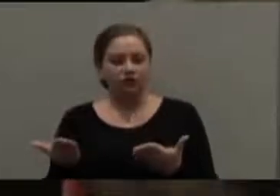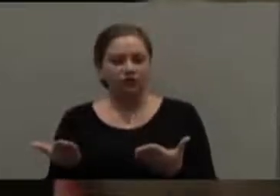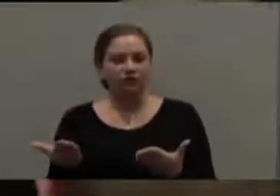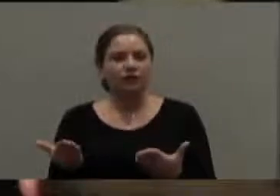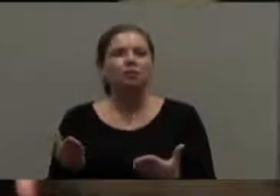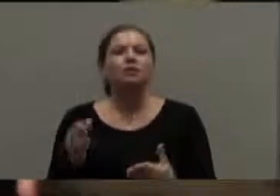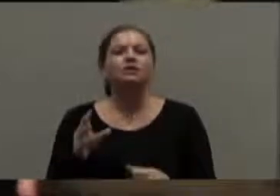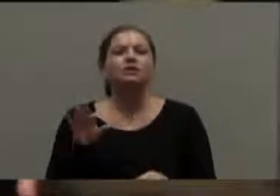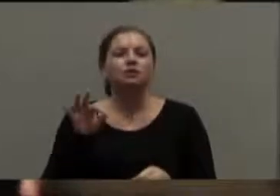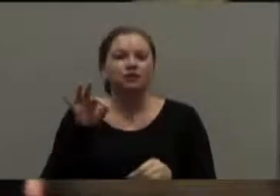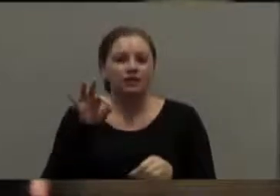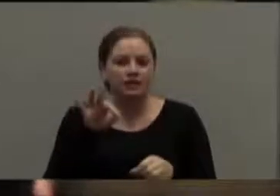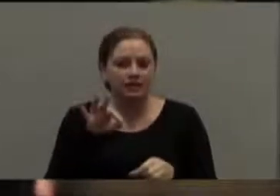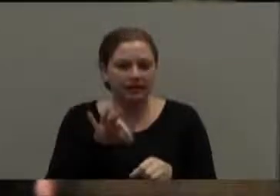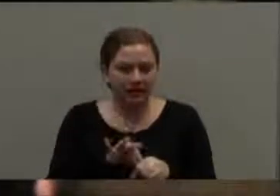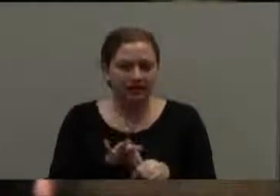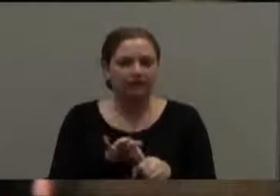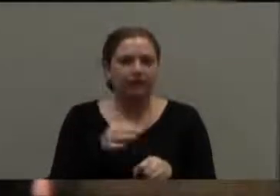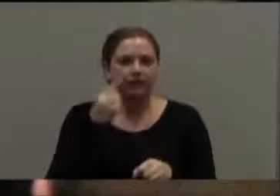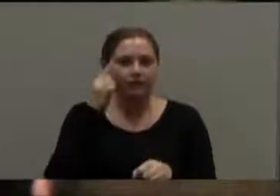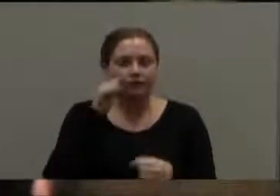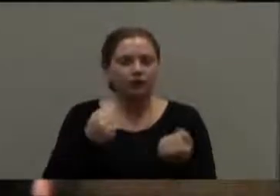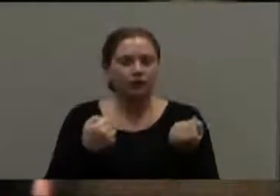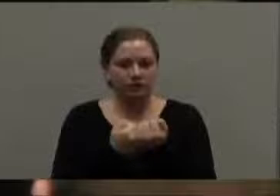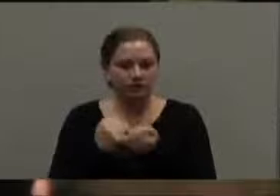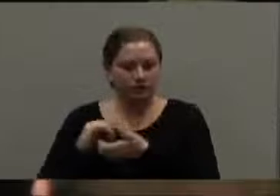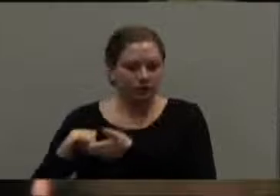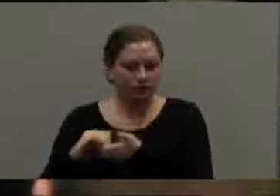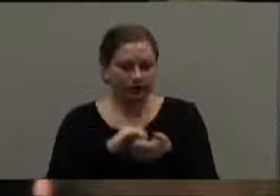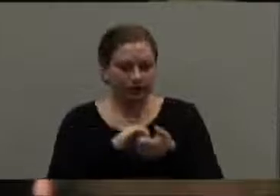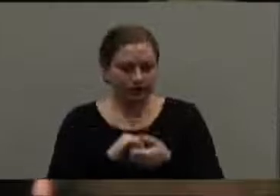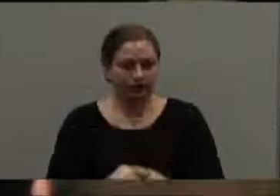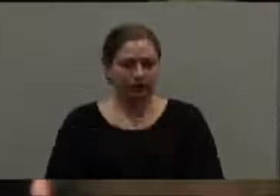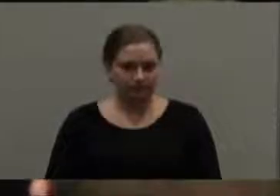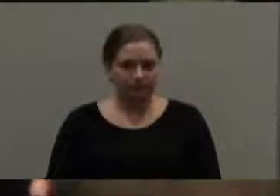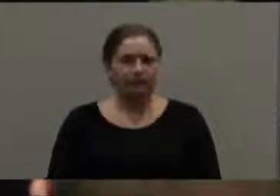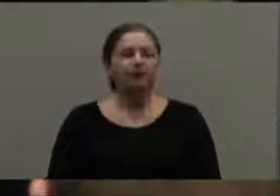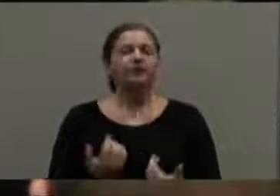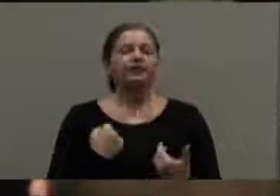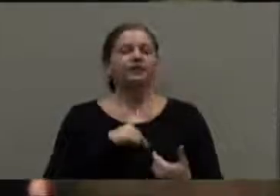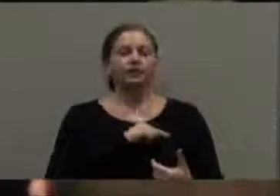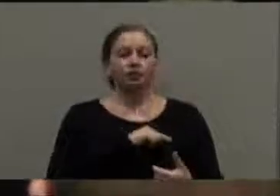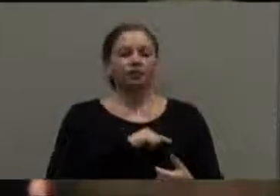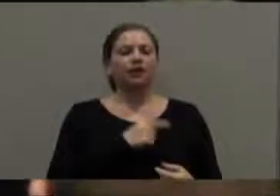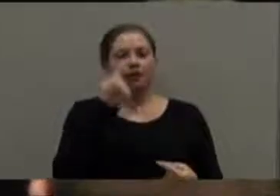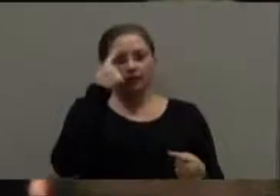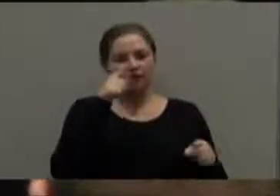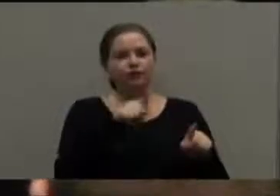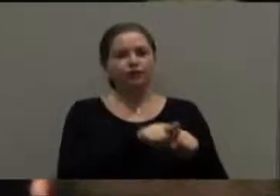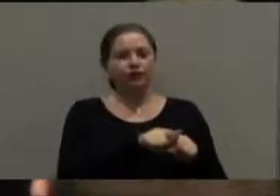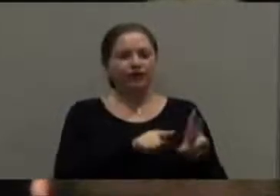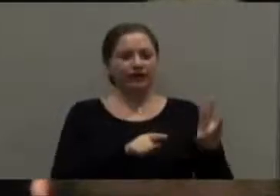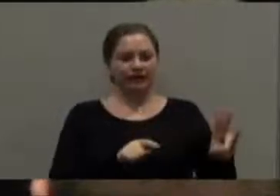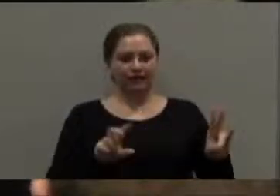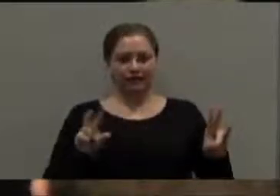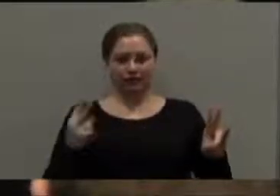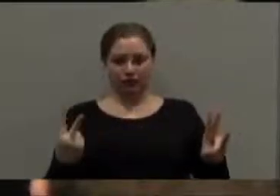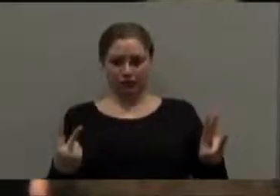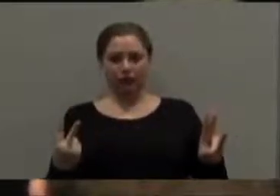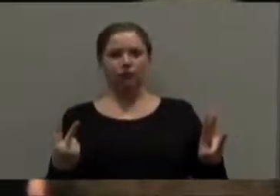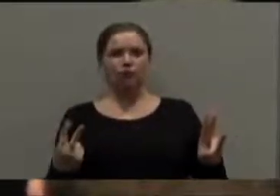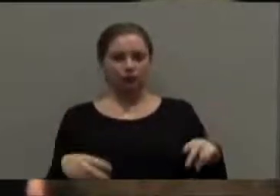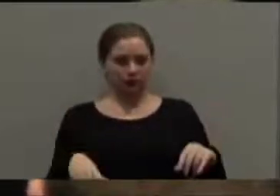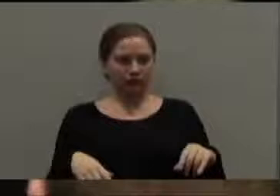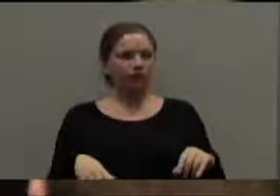Okay. for Dr. Rysewyk as the superintendent. So the motion passed with 7 votes, and now you will be voting on support of